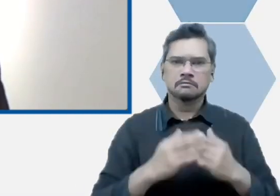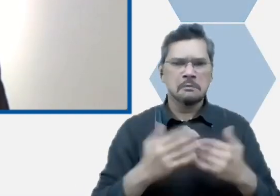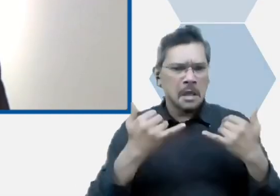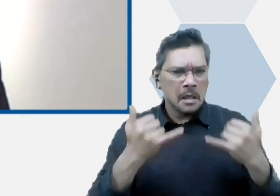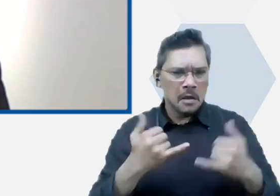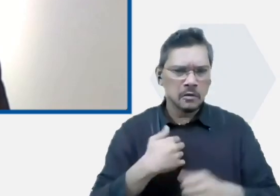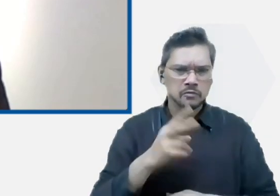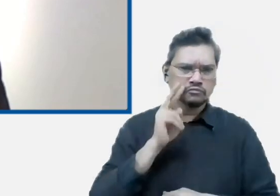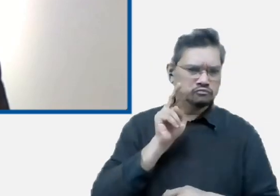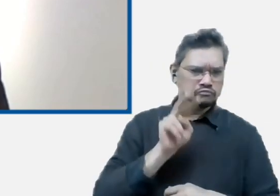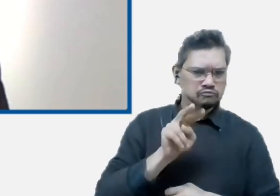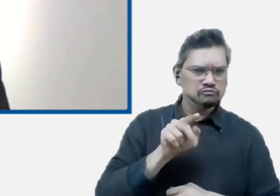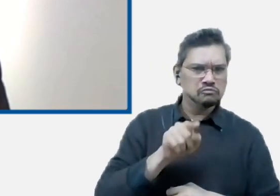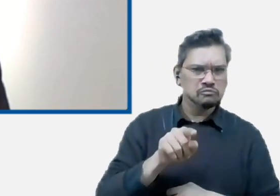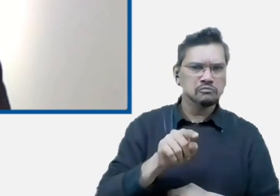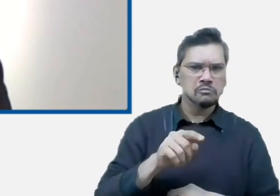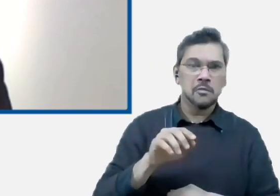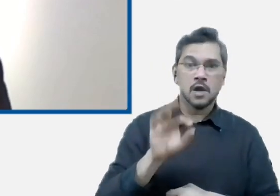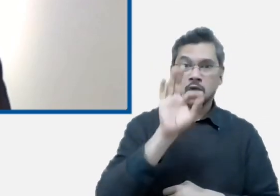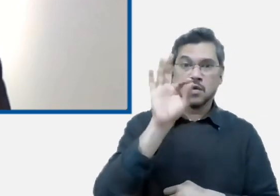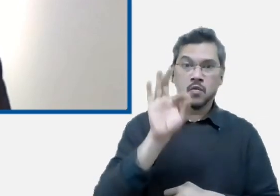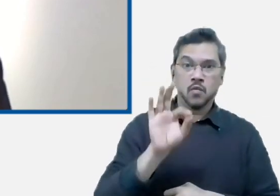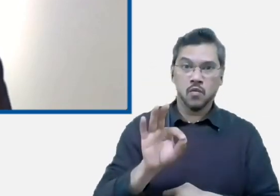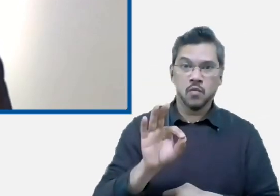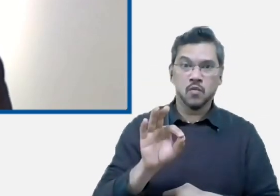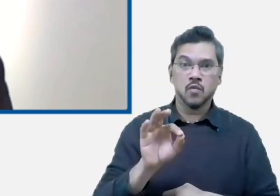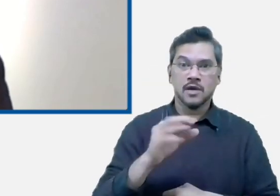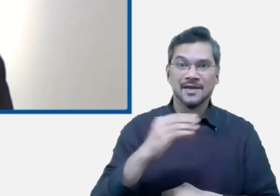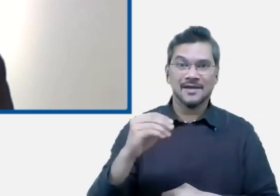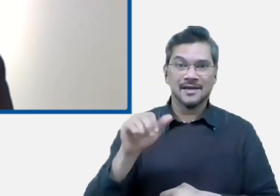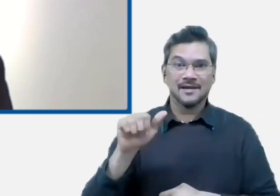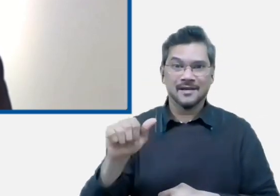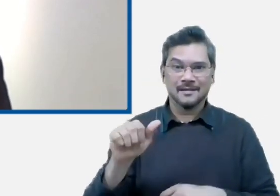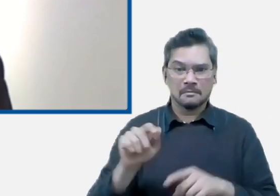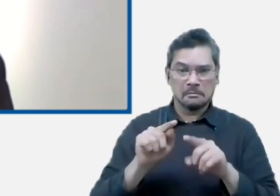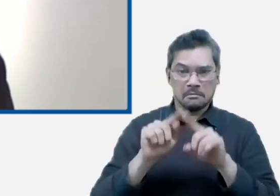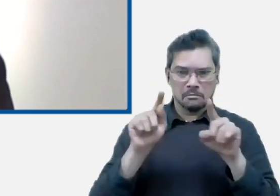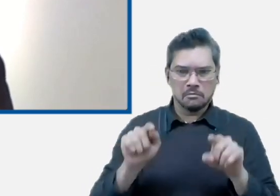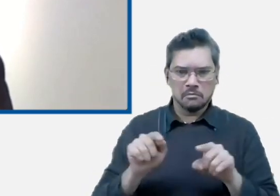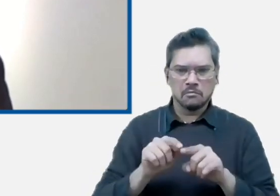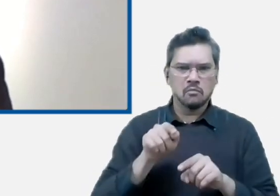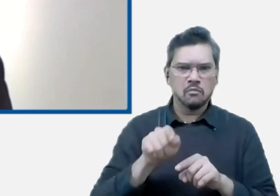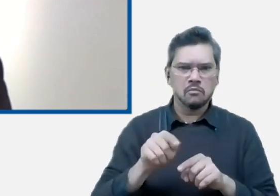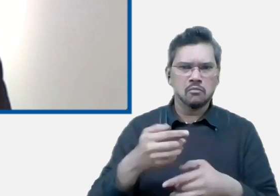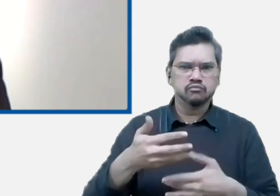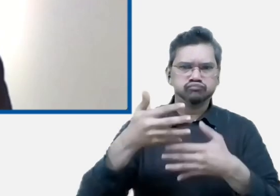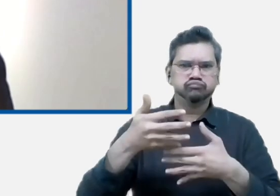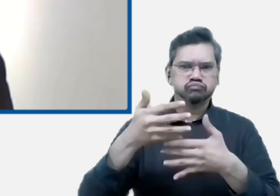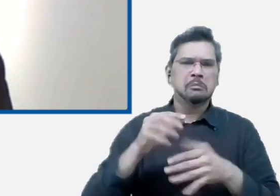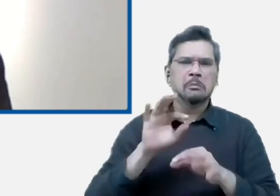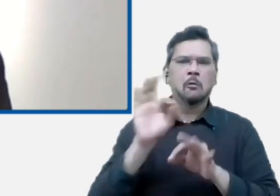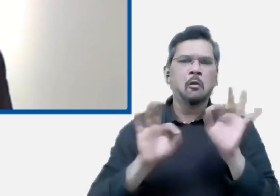the colleagues, so I think that means that substantively speaking, and in terms of content,